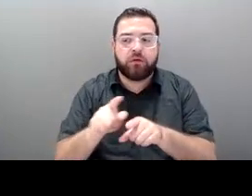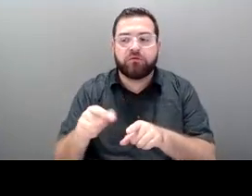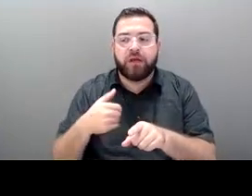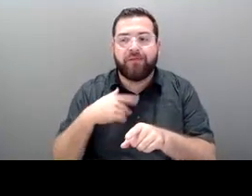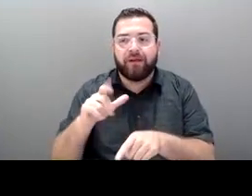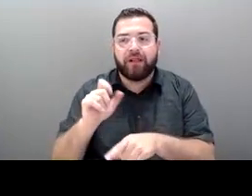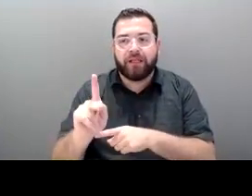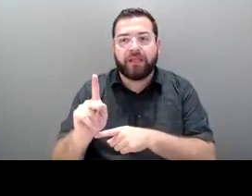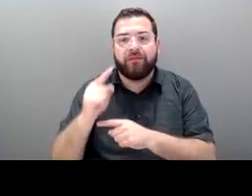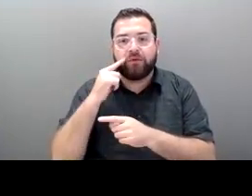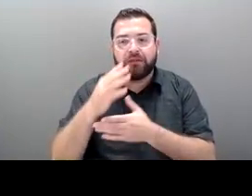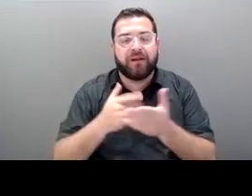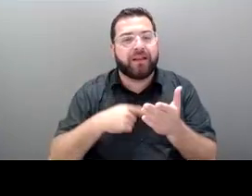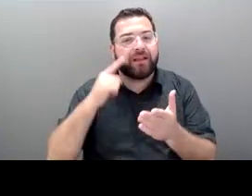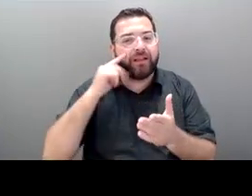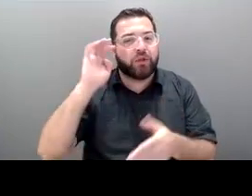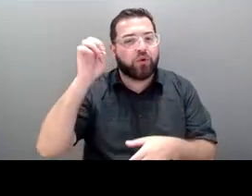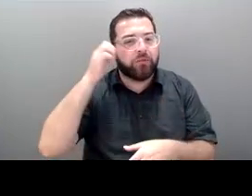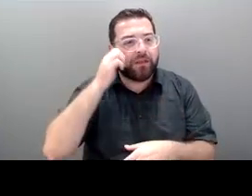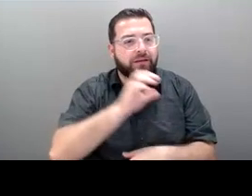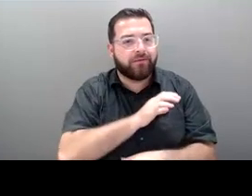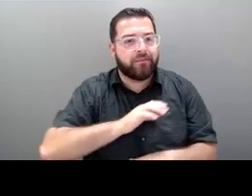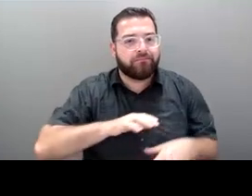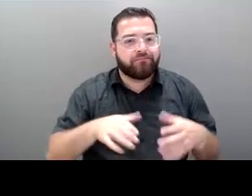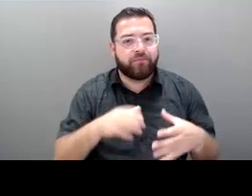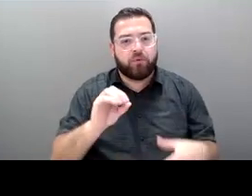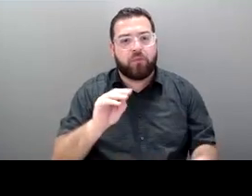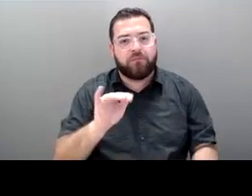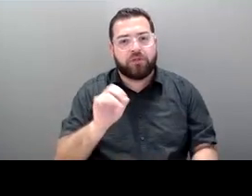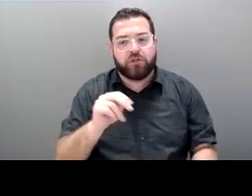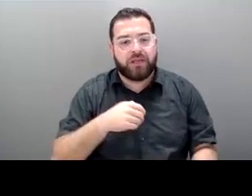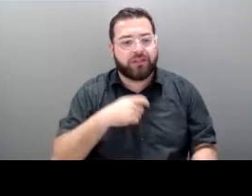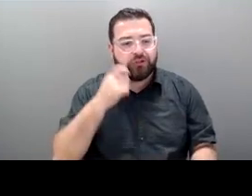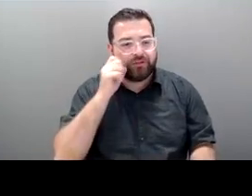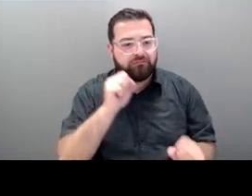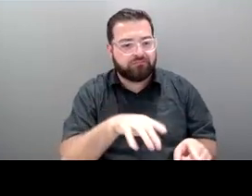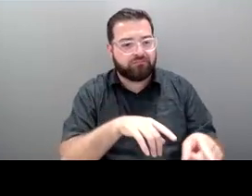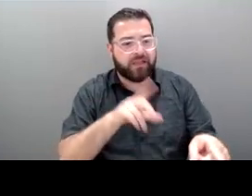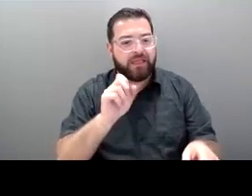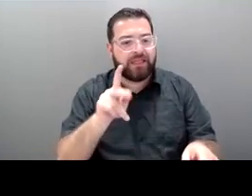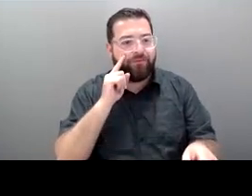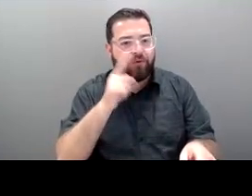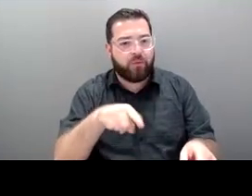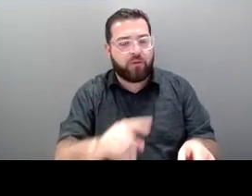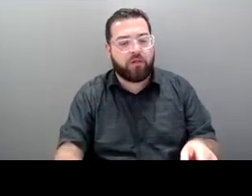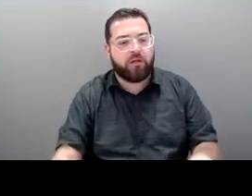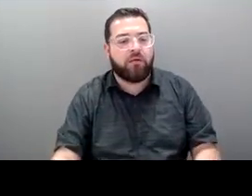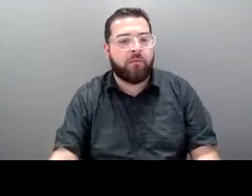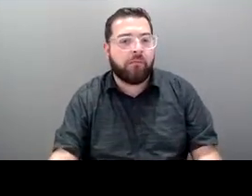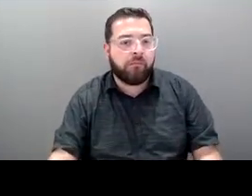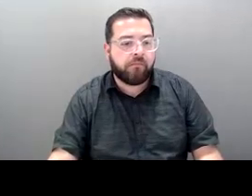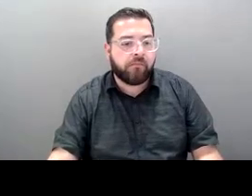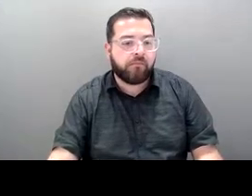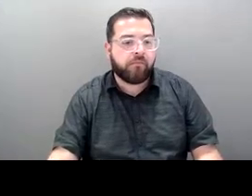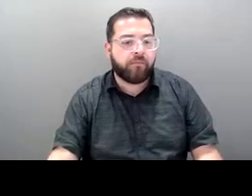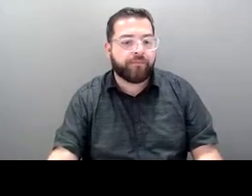The European Commission is, I think, what I just linked to you for you, and the